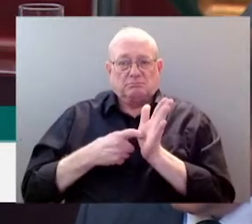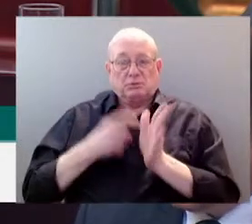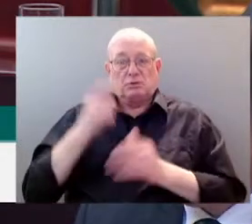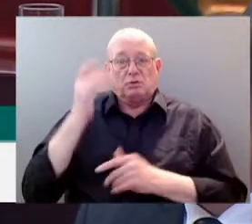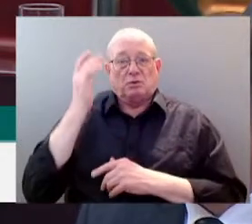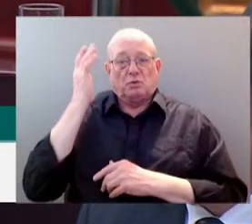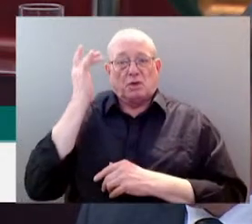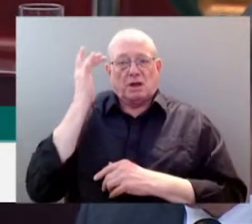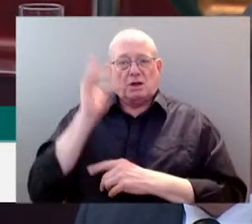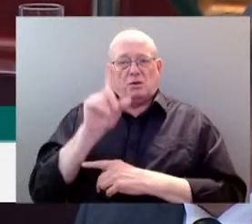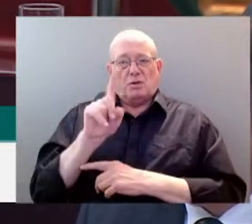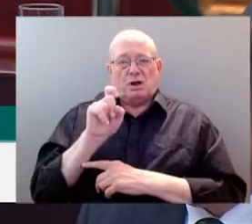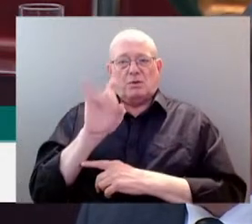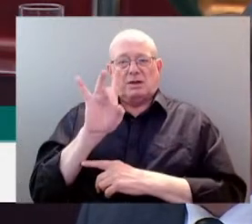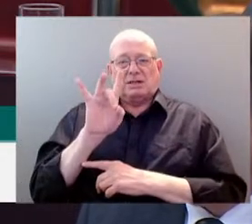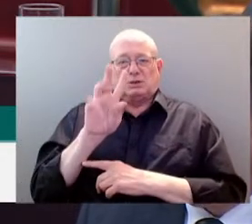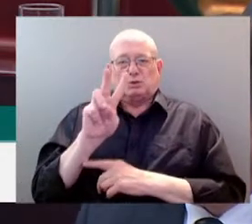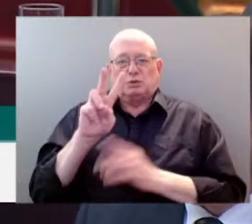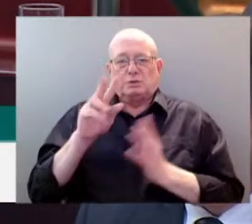exports total